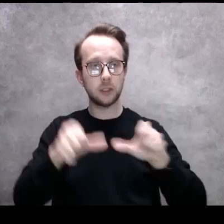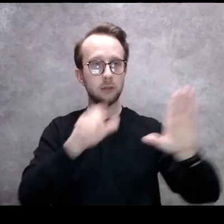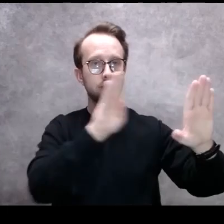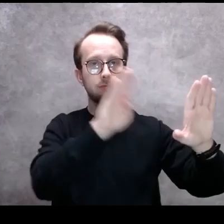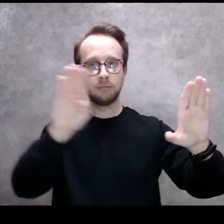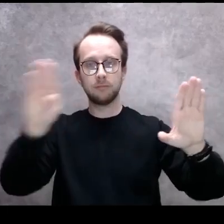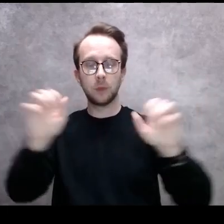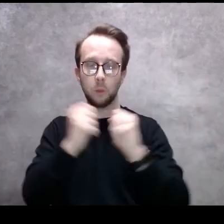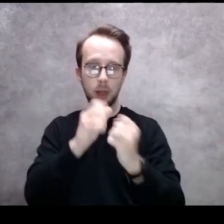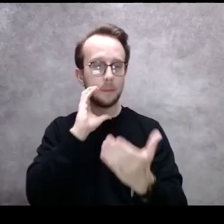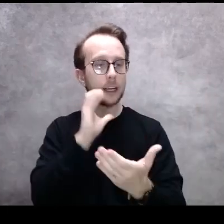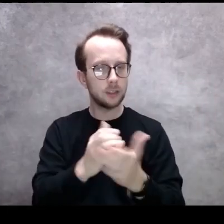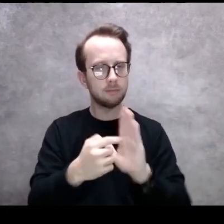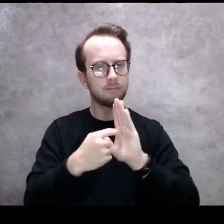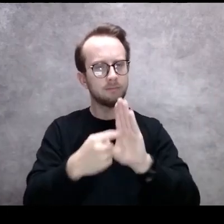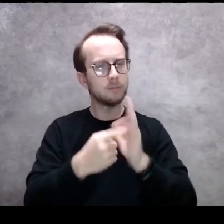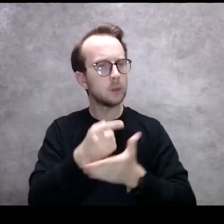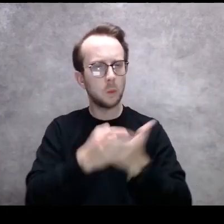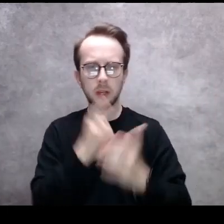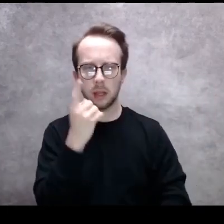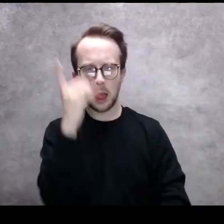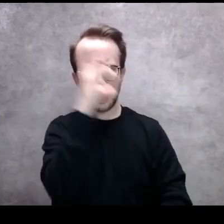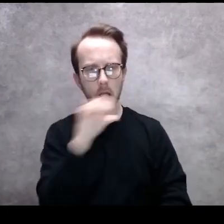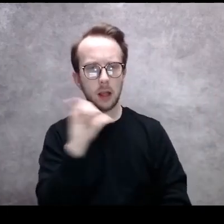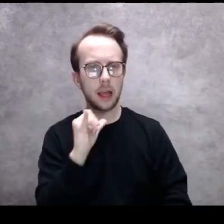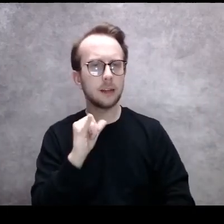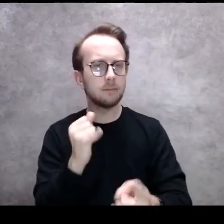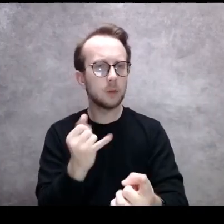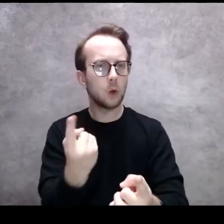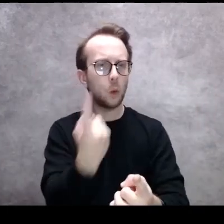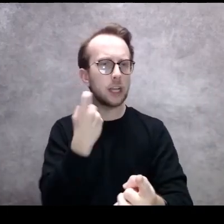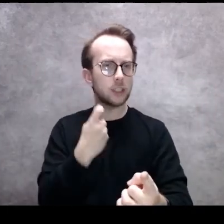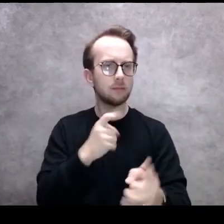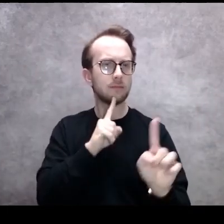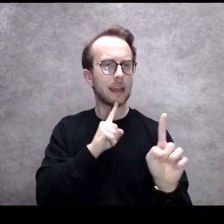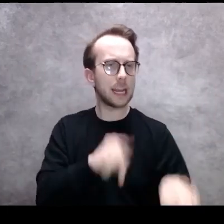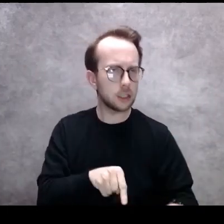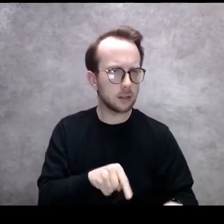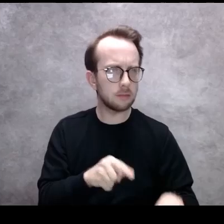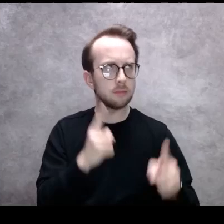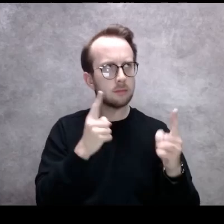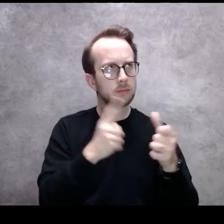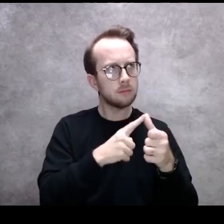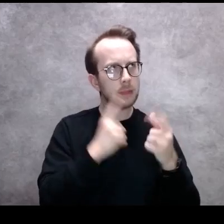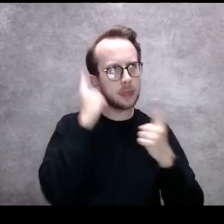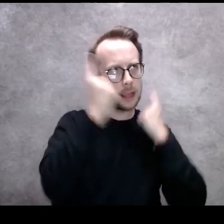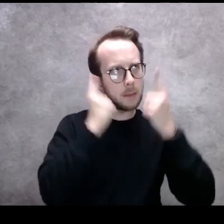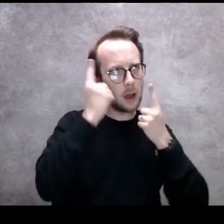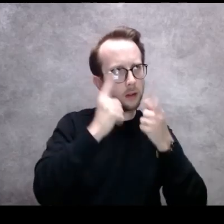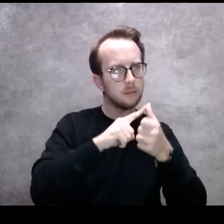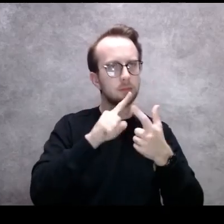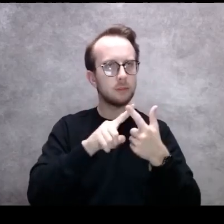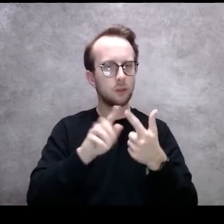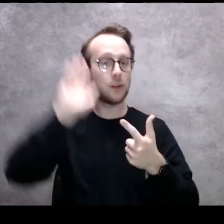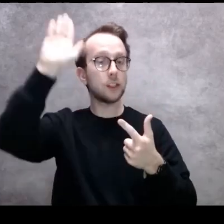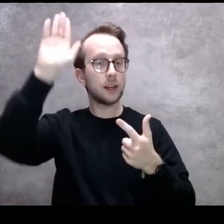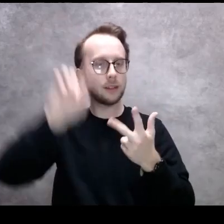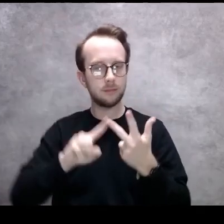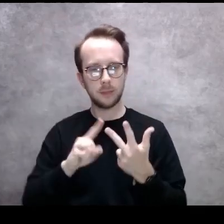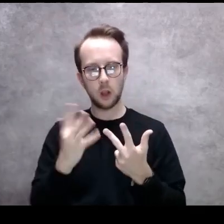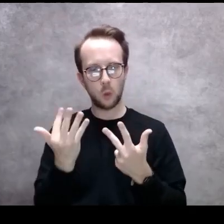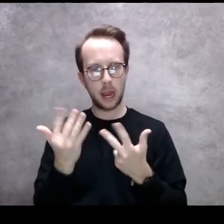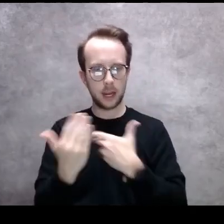looks like to answer a question by thinking about the answer, raising your hand, and waiting your turn.